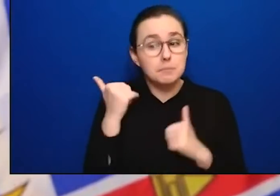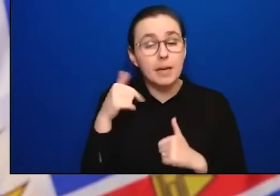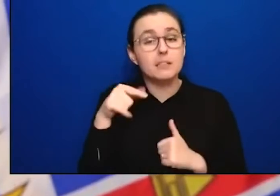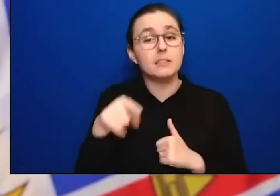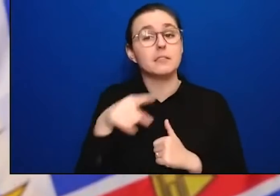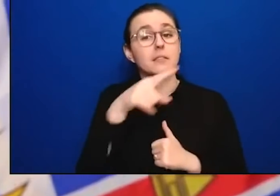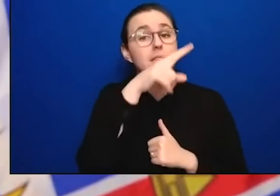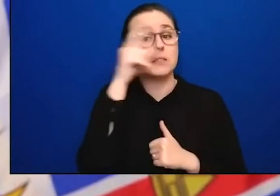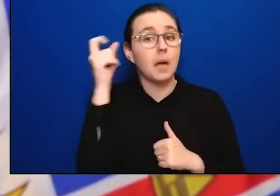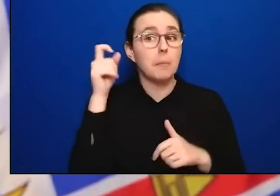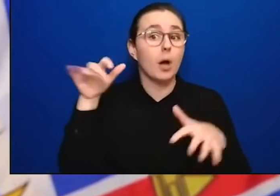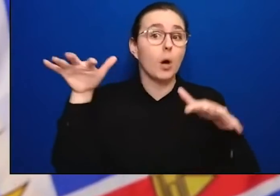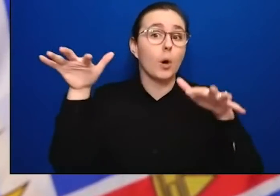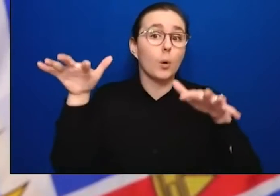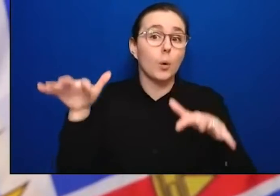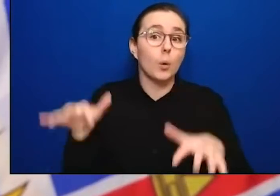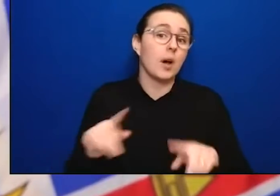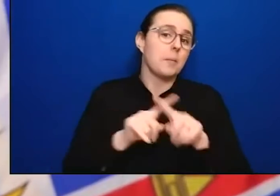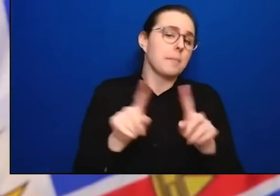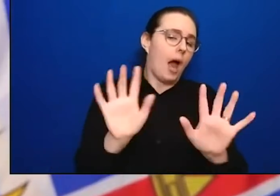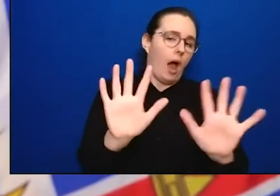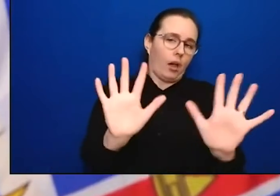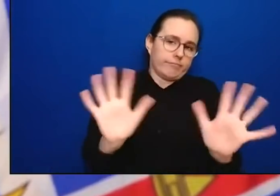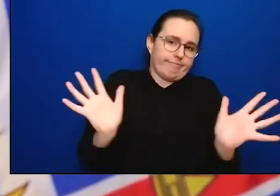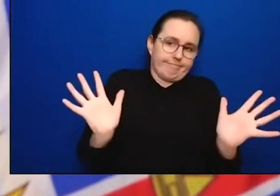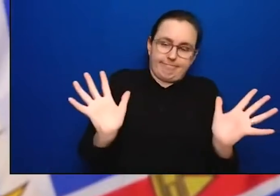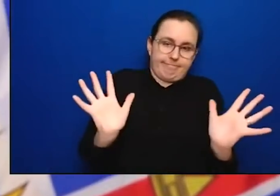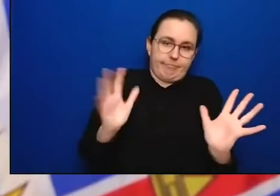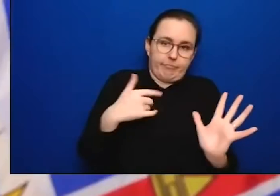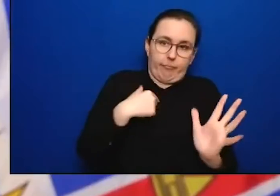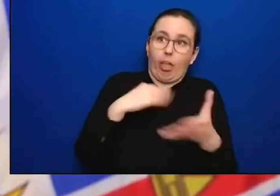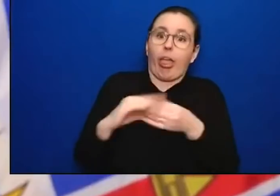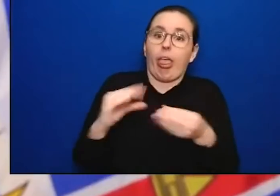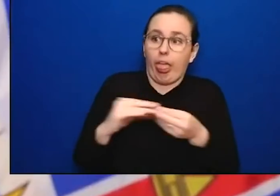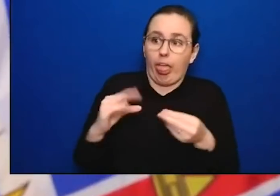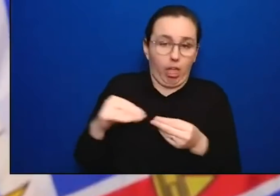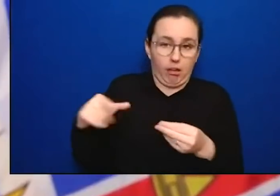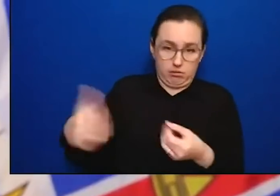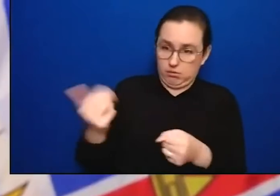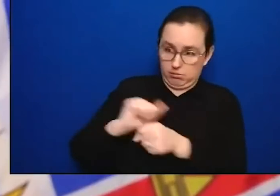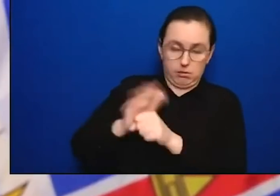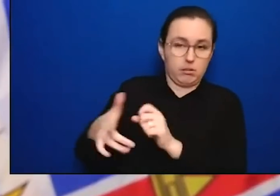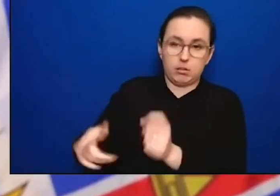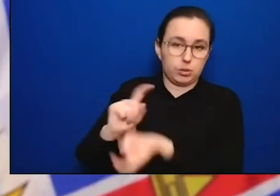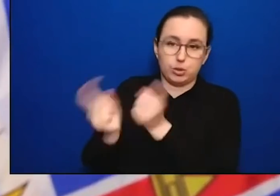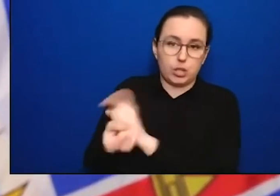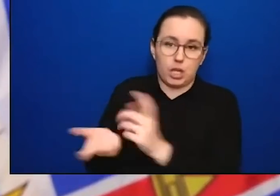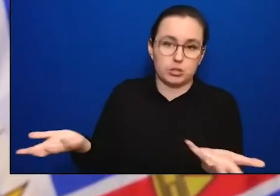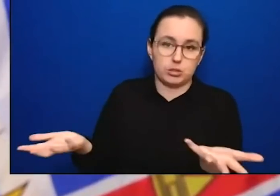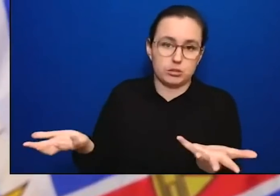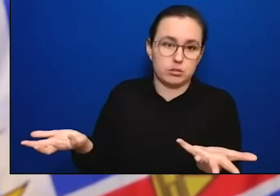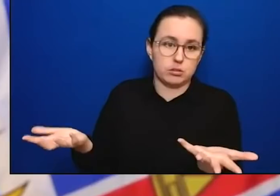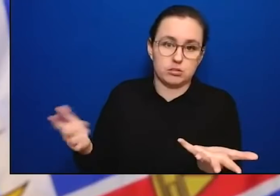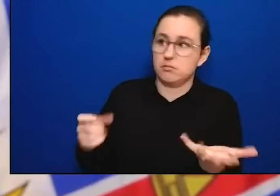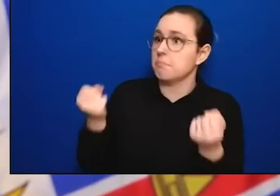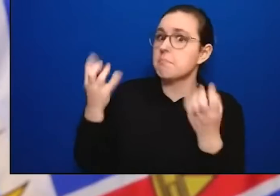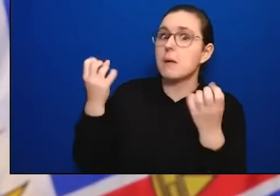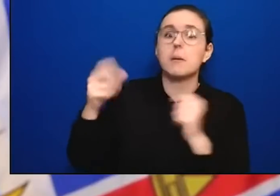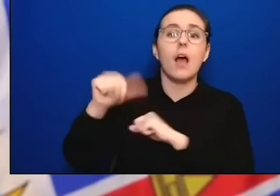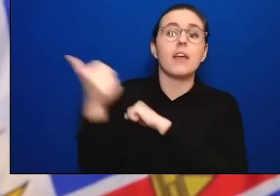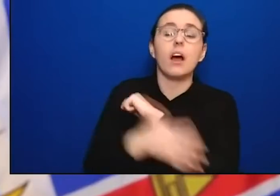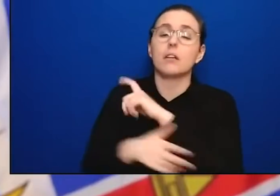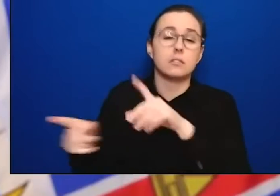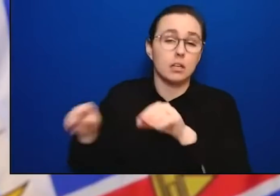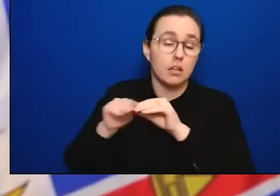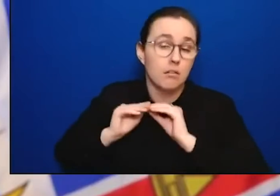I expect that we'll have a gentler summer. Having said that, this virus is changing and it's